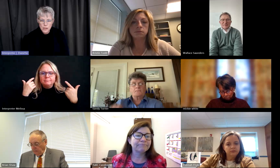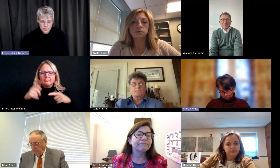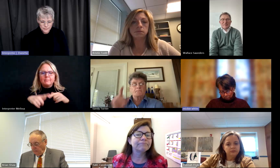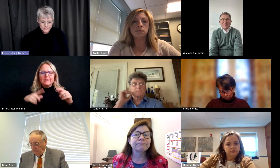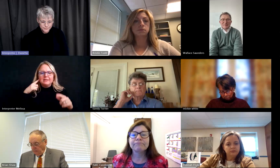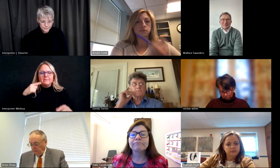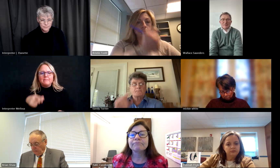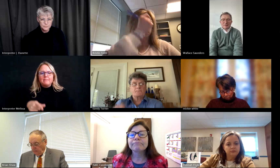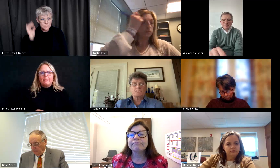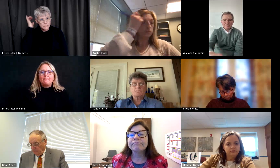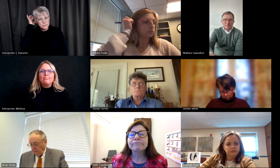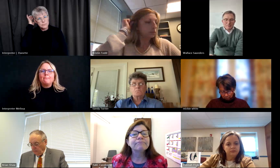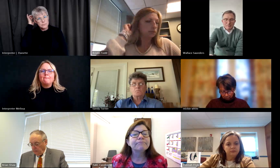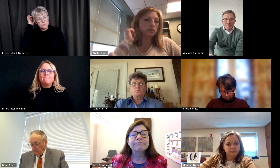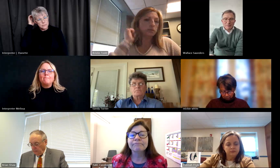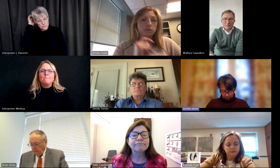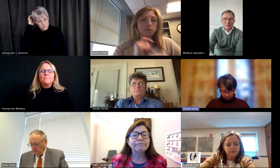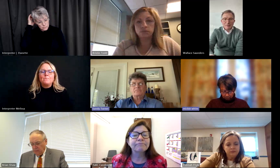Can't hear you, Wallace.